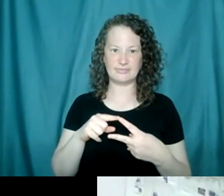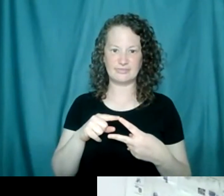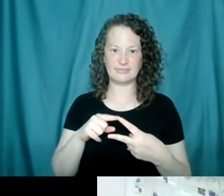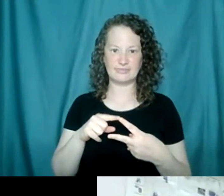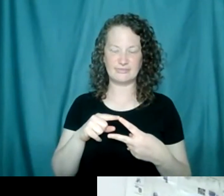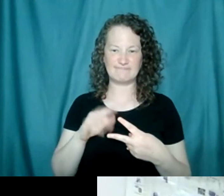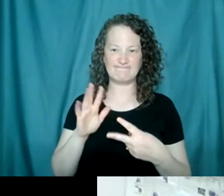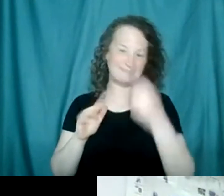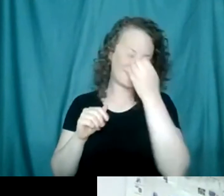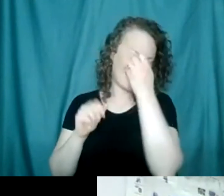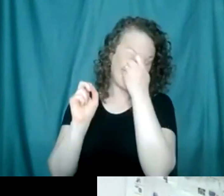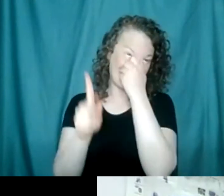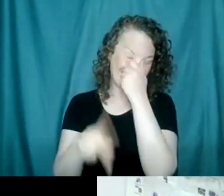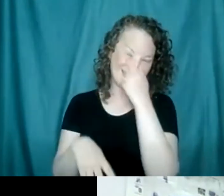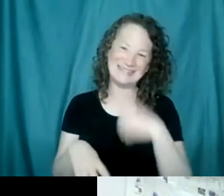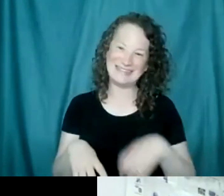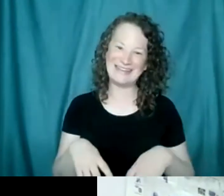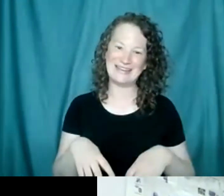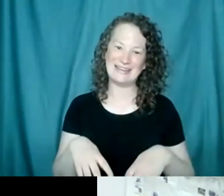I would, okay.